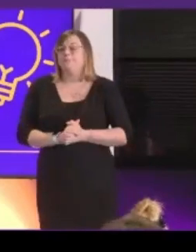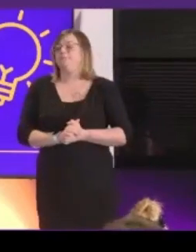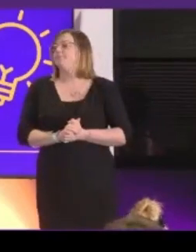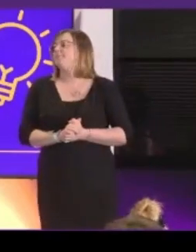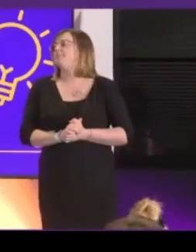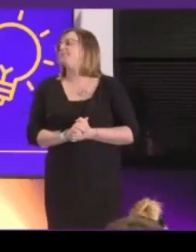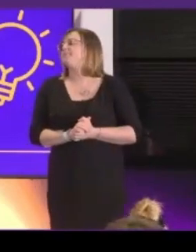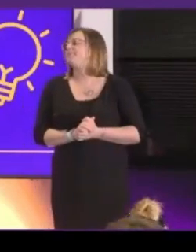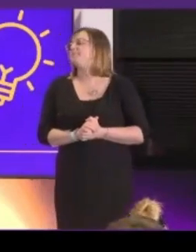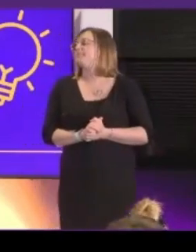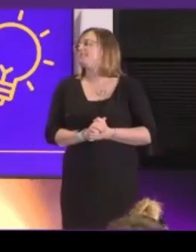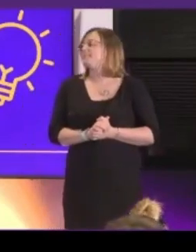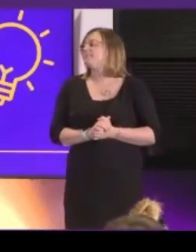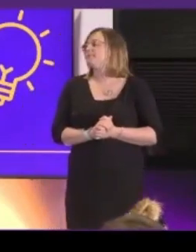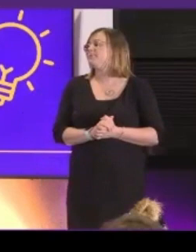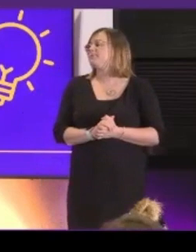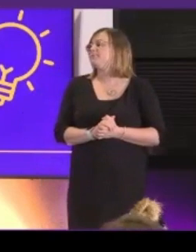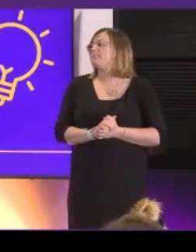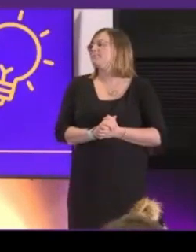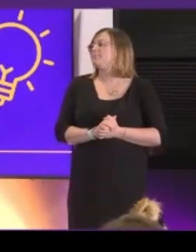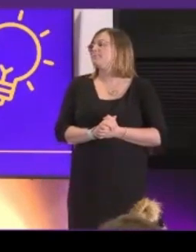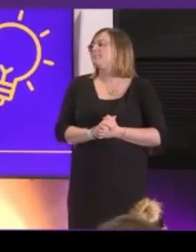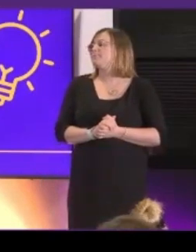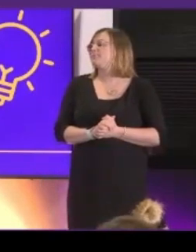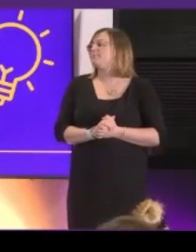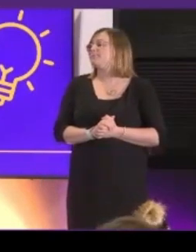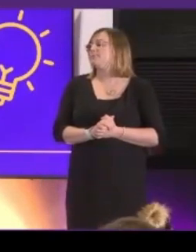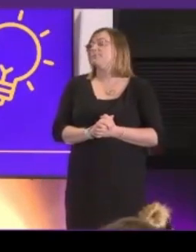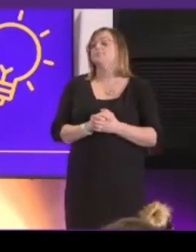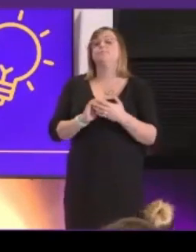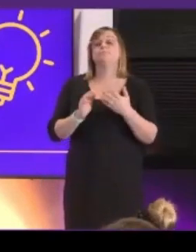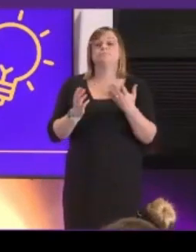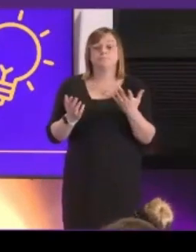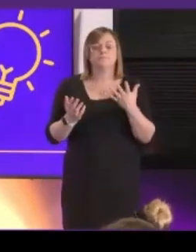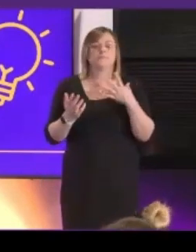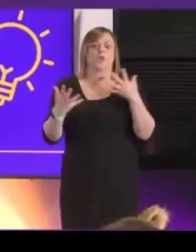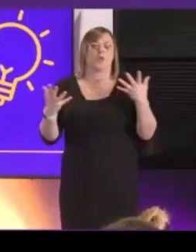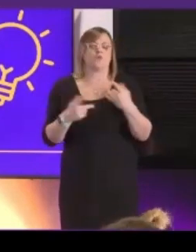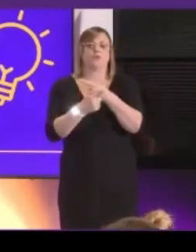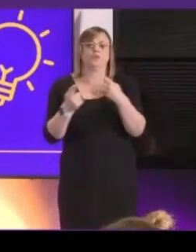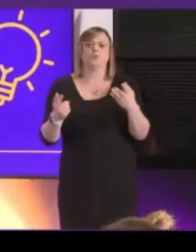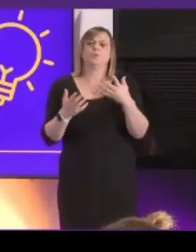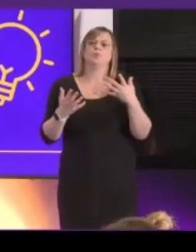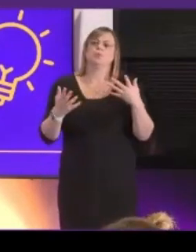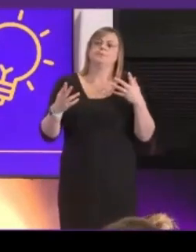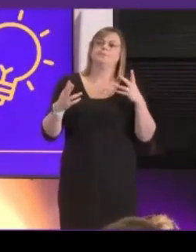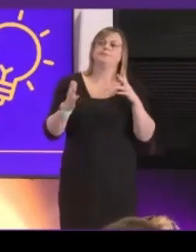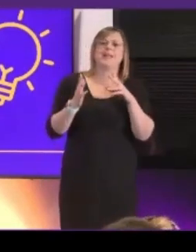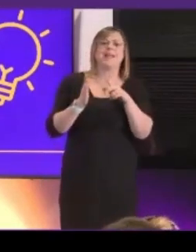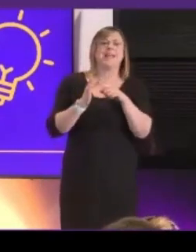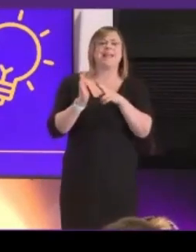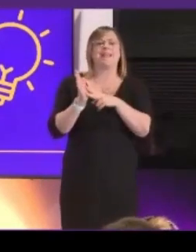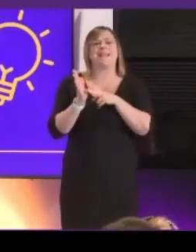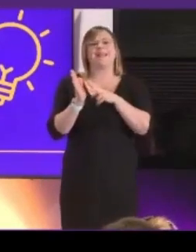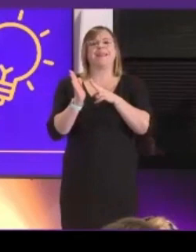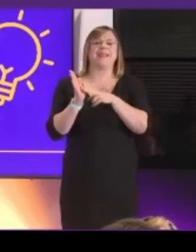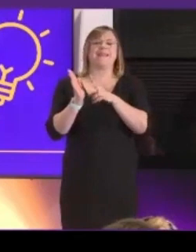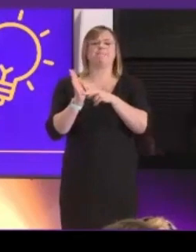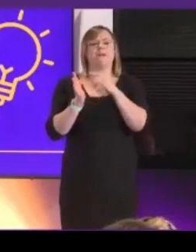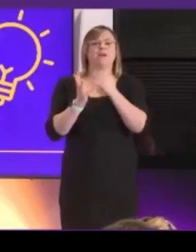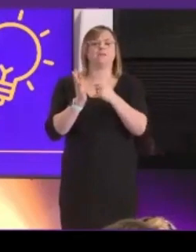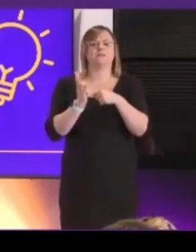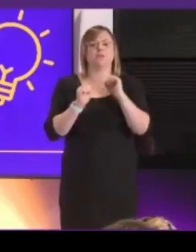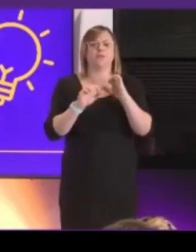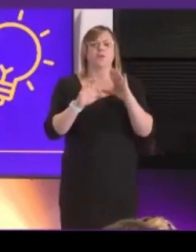is to really invest in those networks. And that might be, what do I mean by invest? It could be